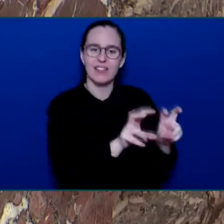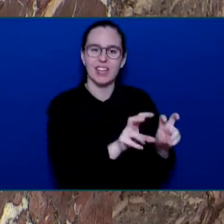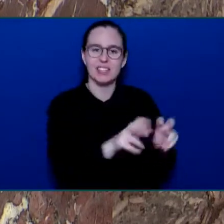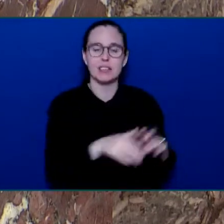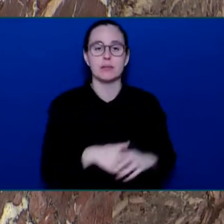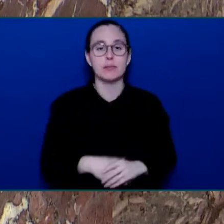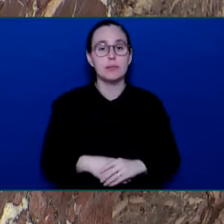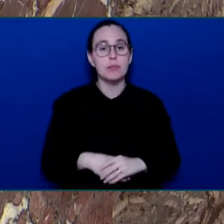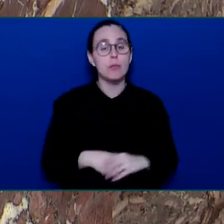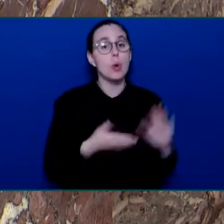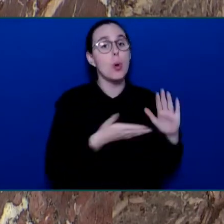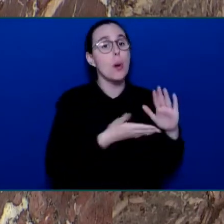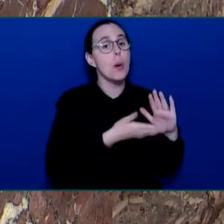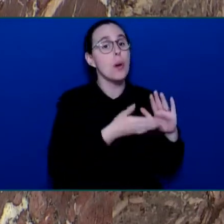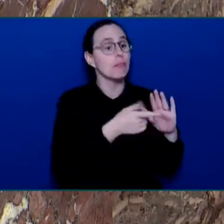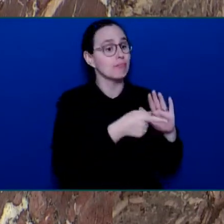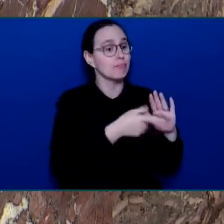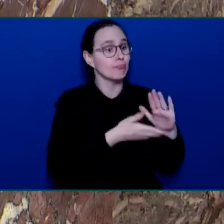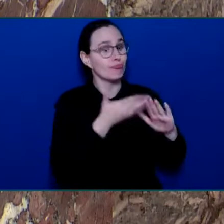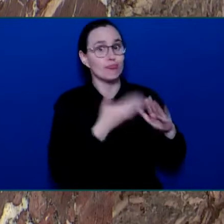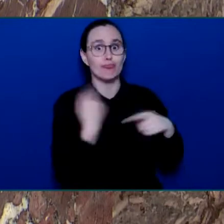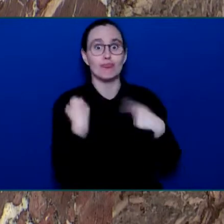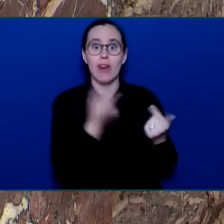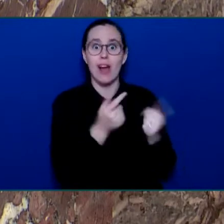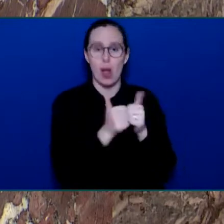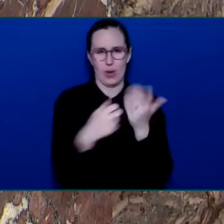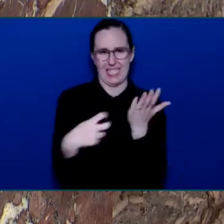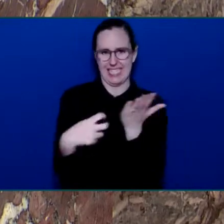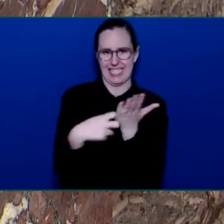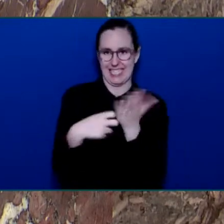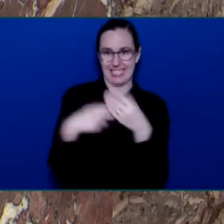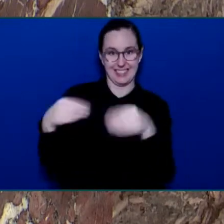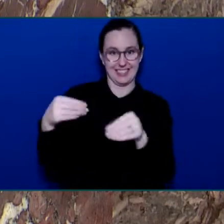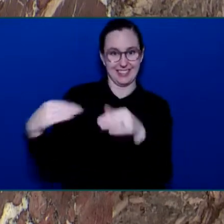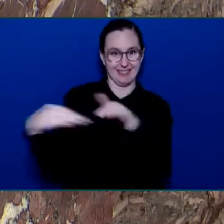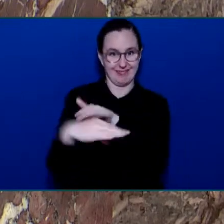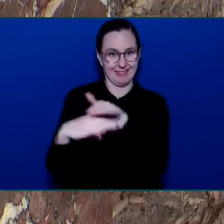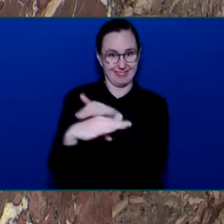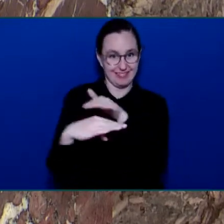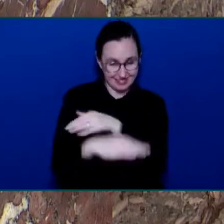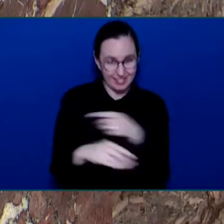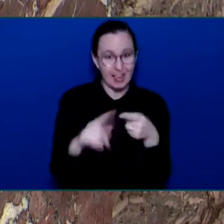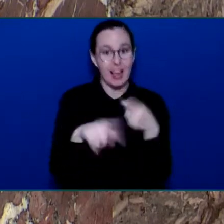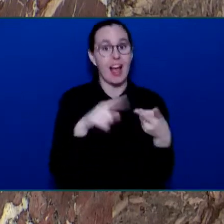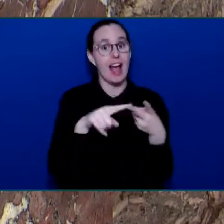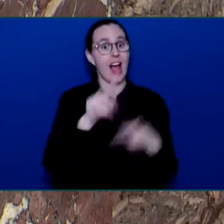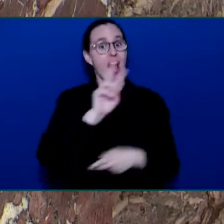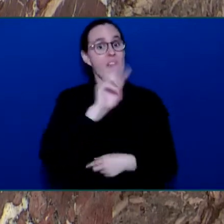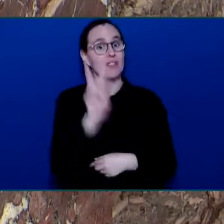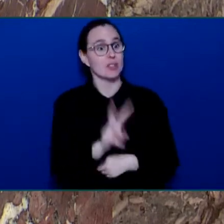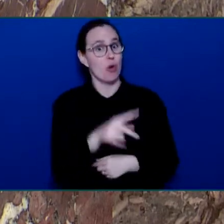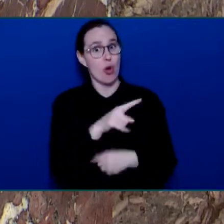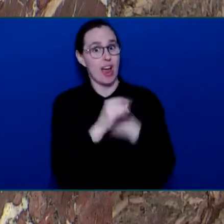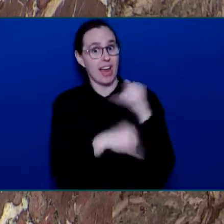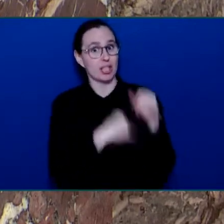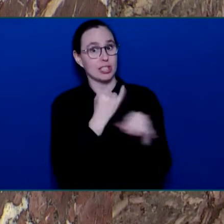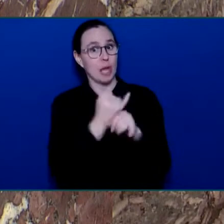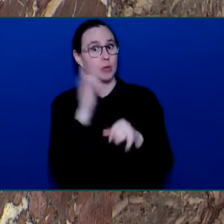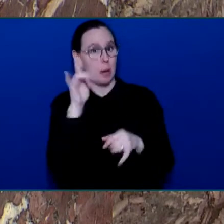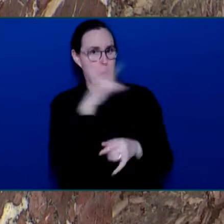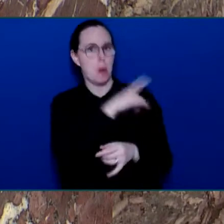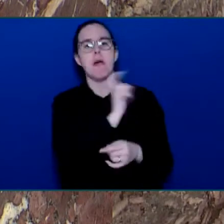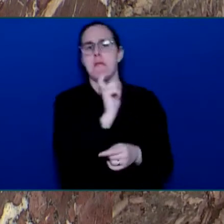generosity of the Victoria International Airport. Support for the museum will be greatly appreciated and will help give